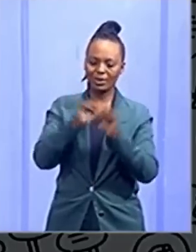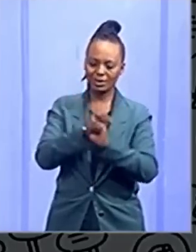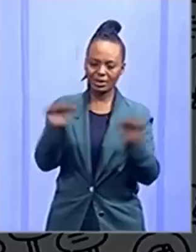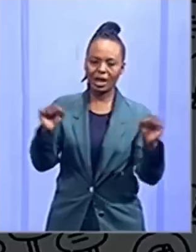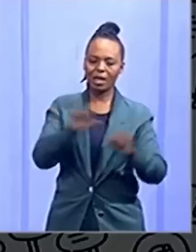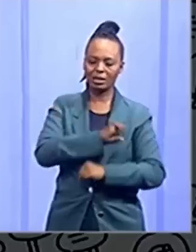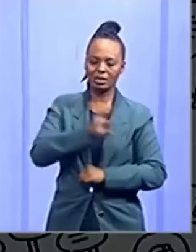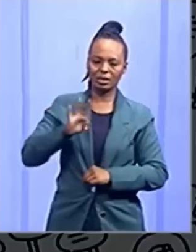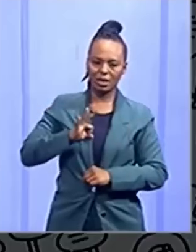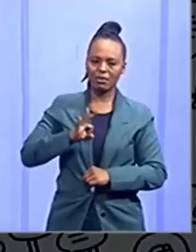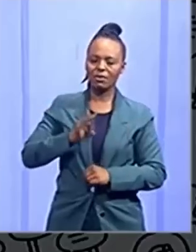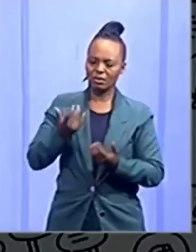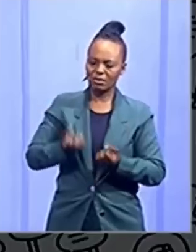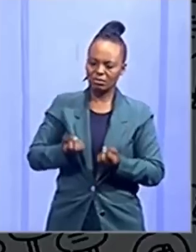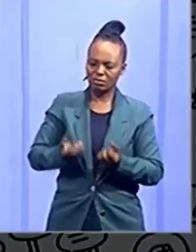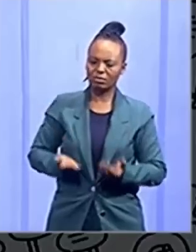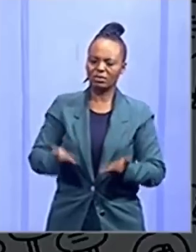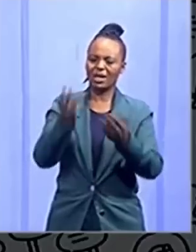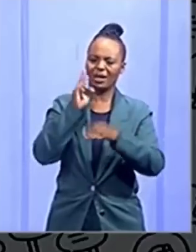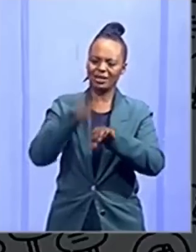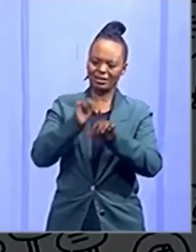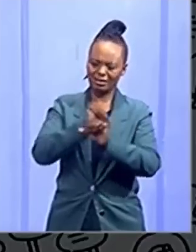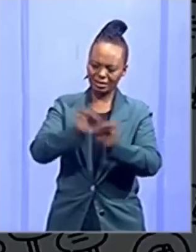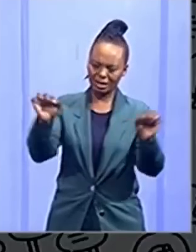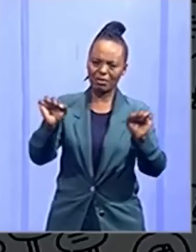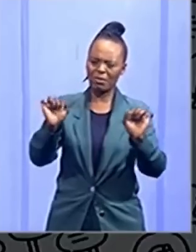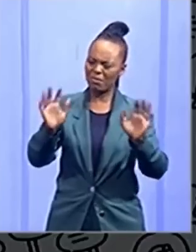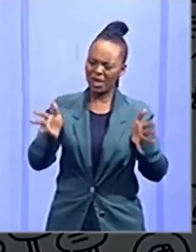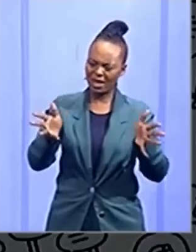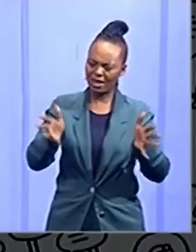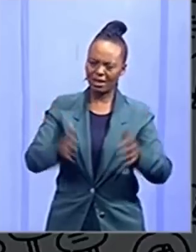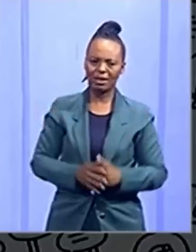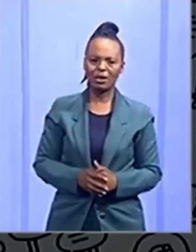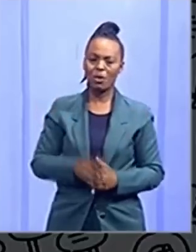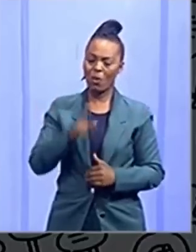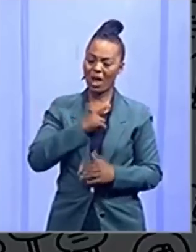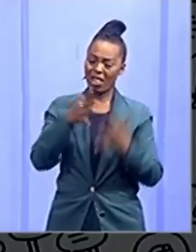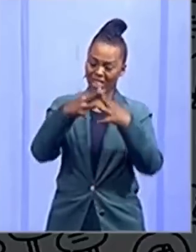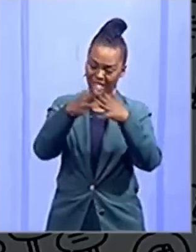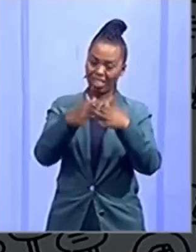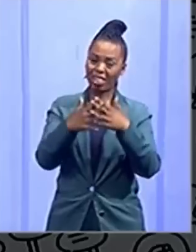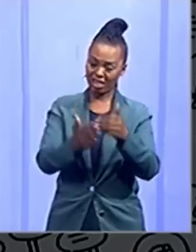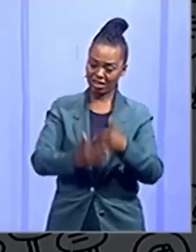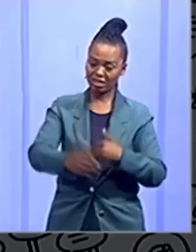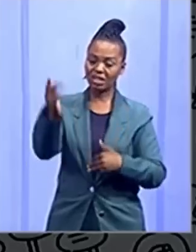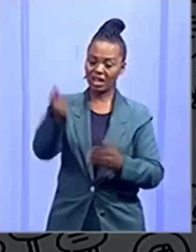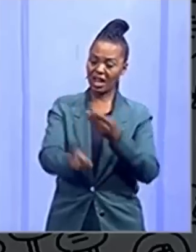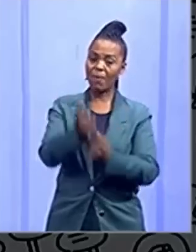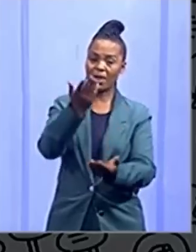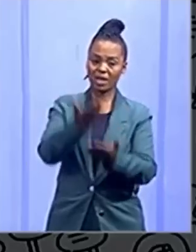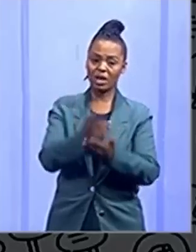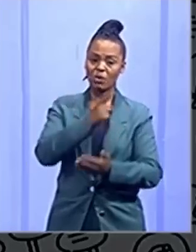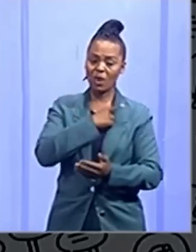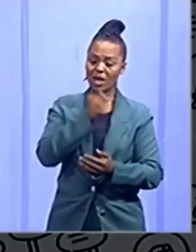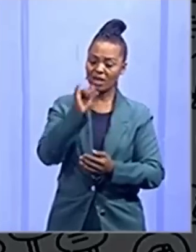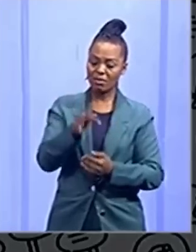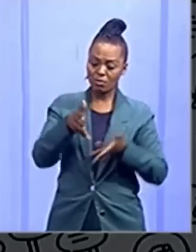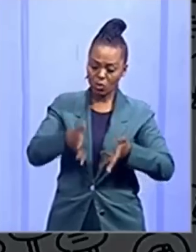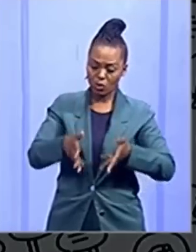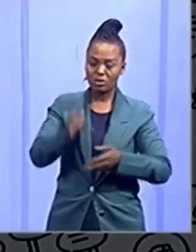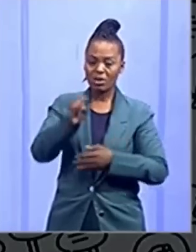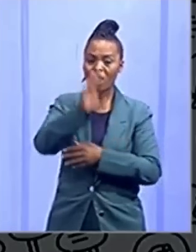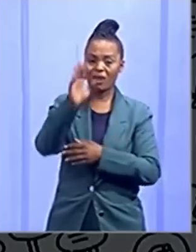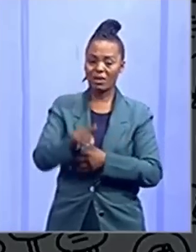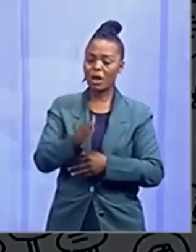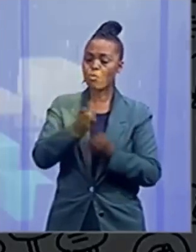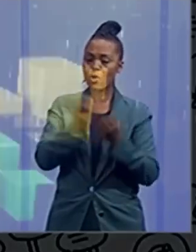ba fa ditshwanelo tse e leng tsa bone pele ga maemo a tswa taolong ka gore mo nageng ya rona botlhokatiro ke bo go